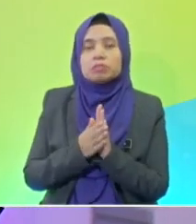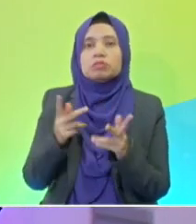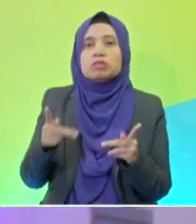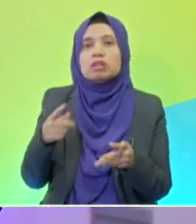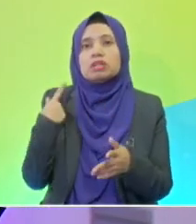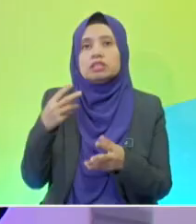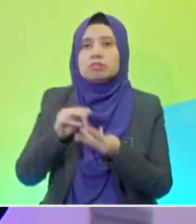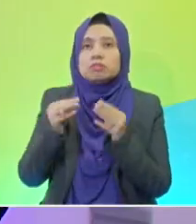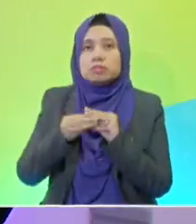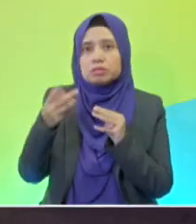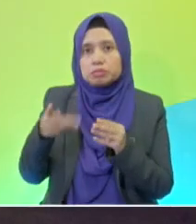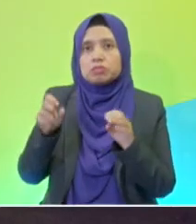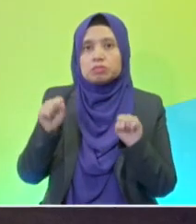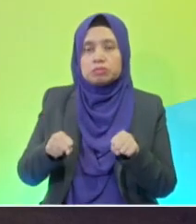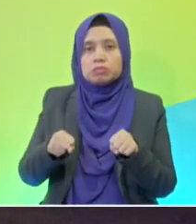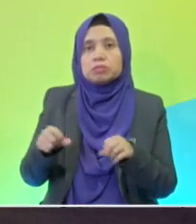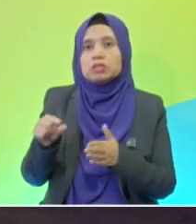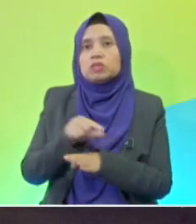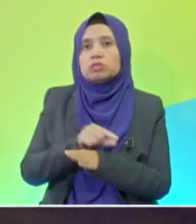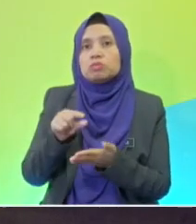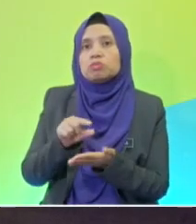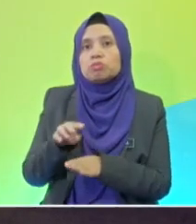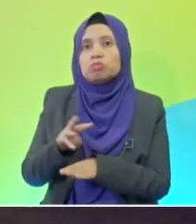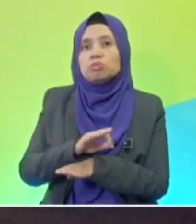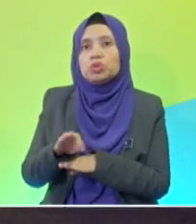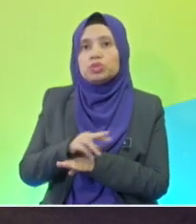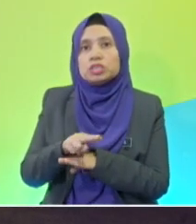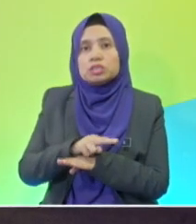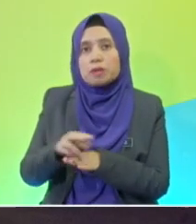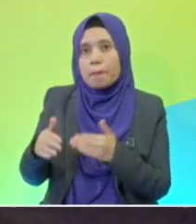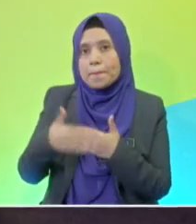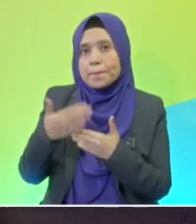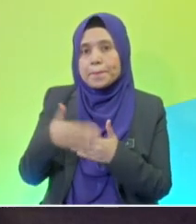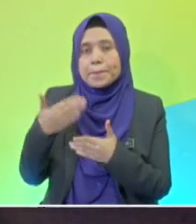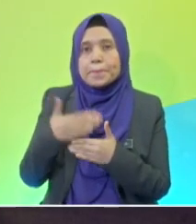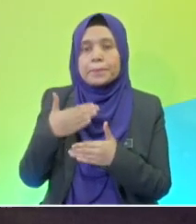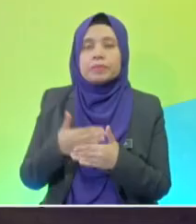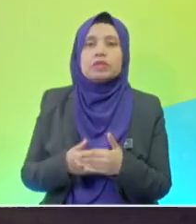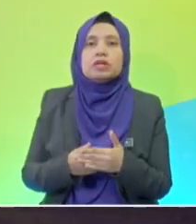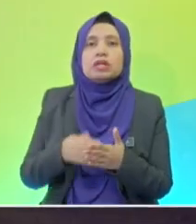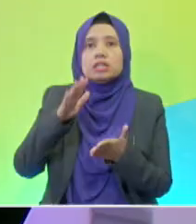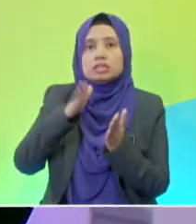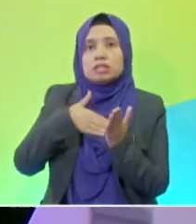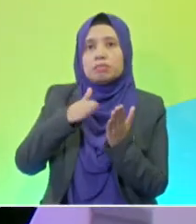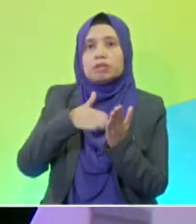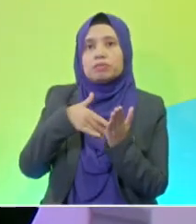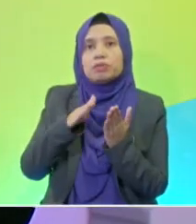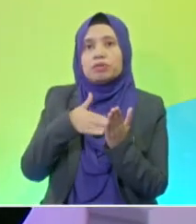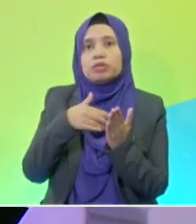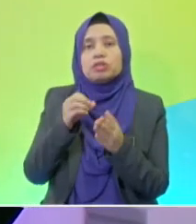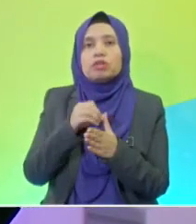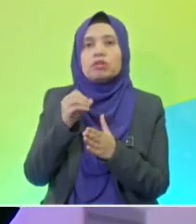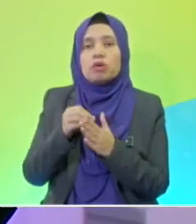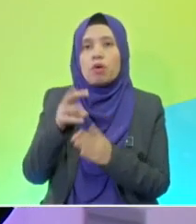trouble. Yes, Yeah, correct. yeah. So that's why they invented the new type of telephone. Can be smartphone or can be a mobile phone. We can